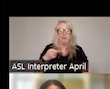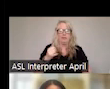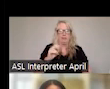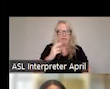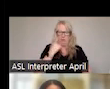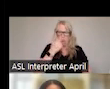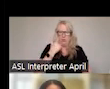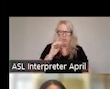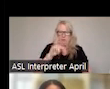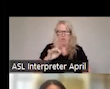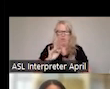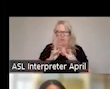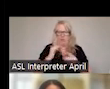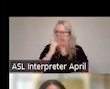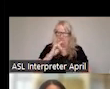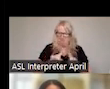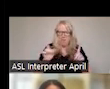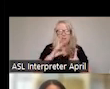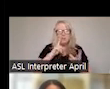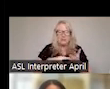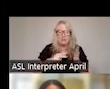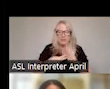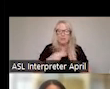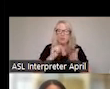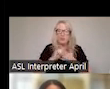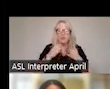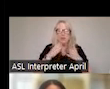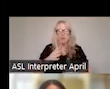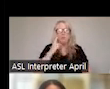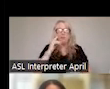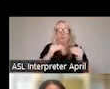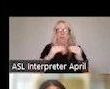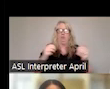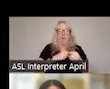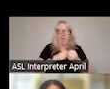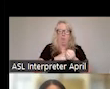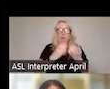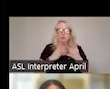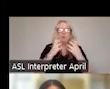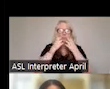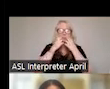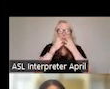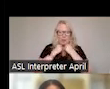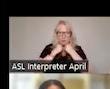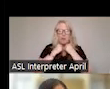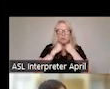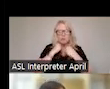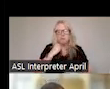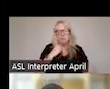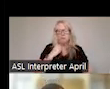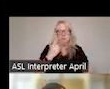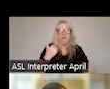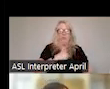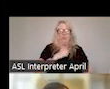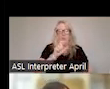vague. And it's intentionally that way because we do think peer support in general is very valuable. So what we're kind of working with our